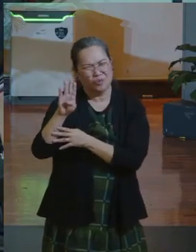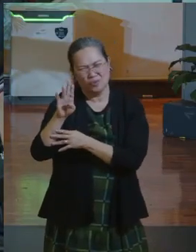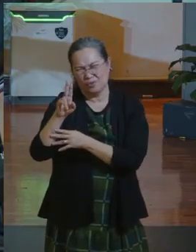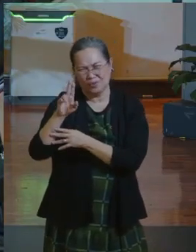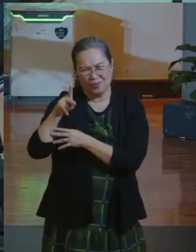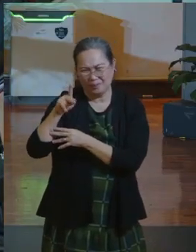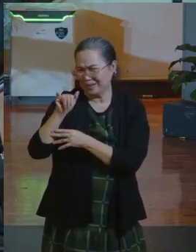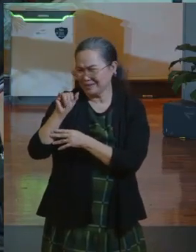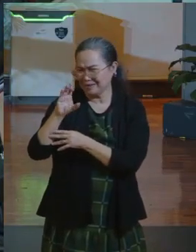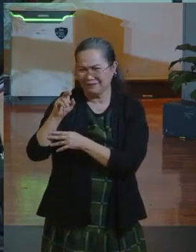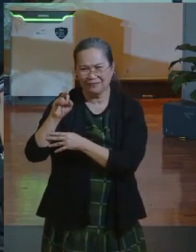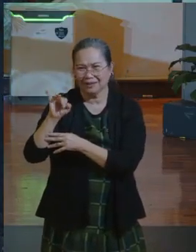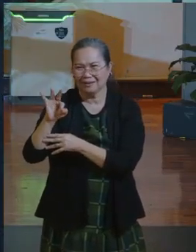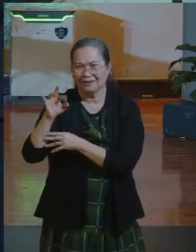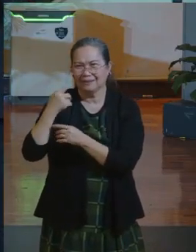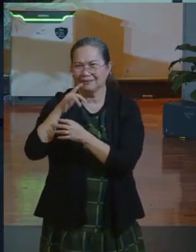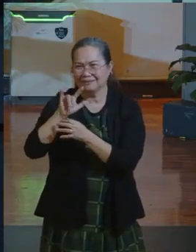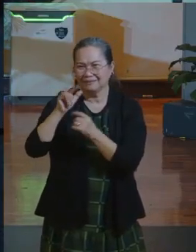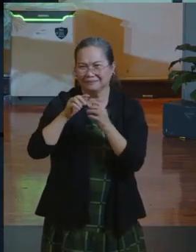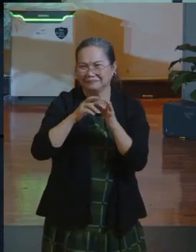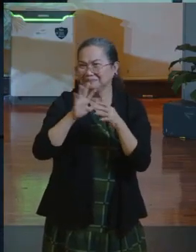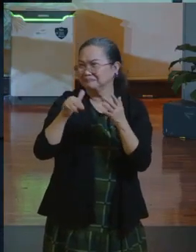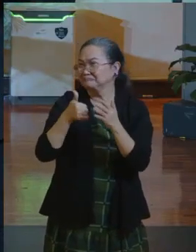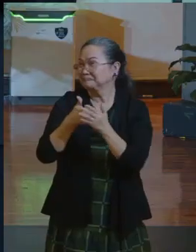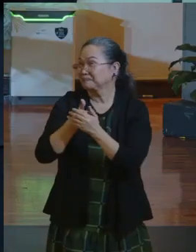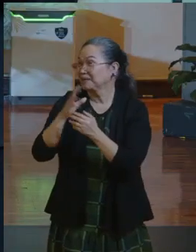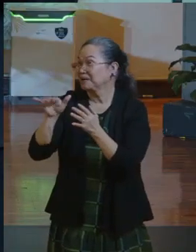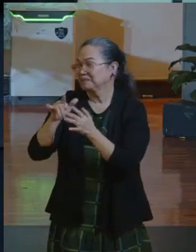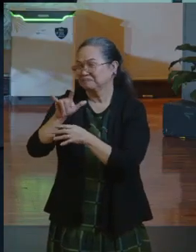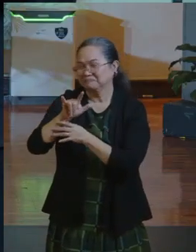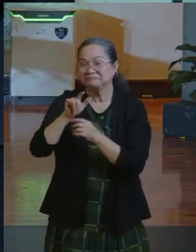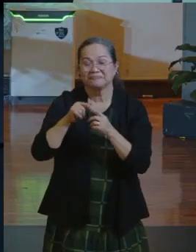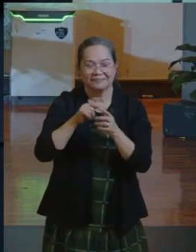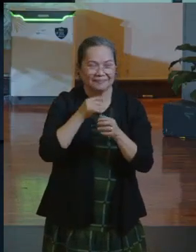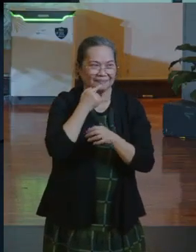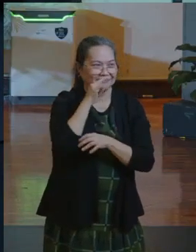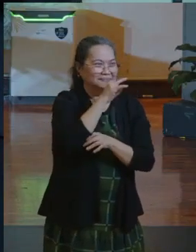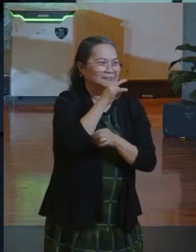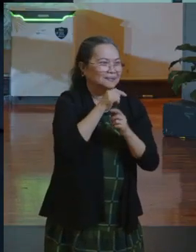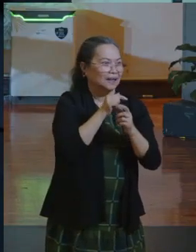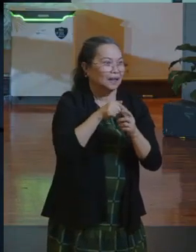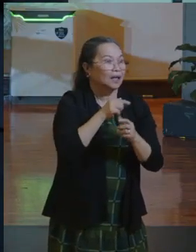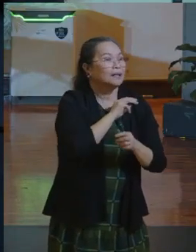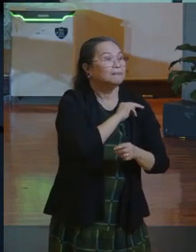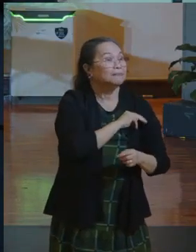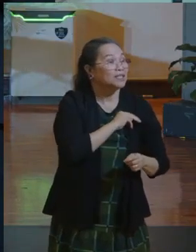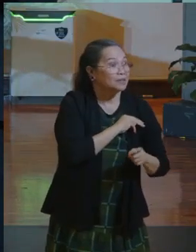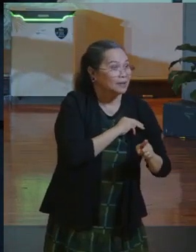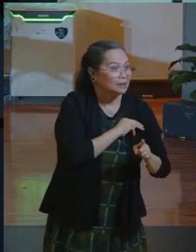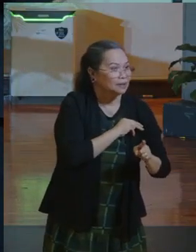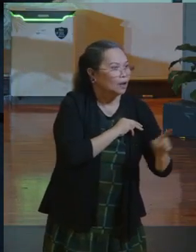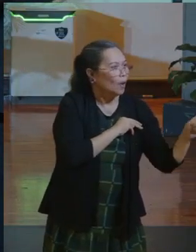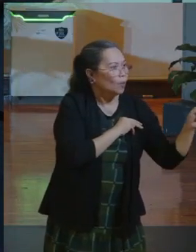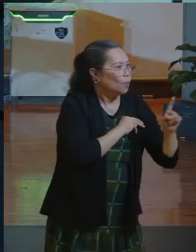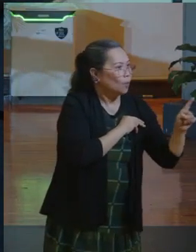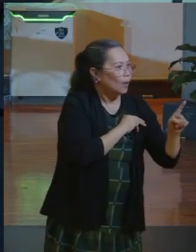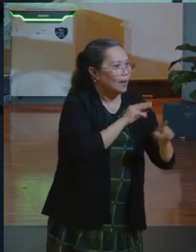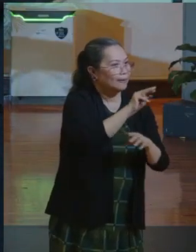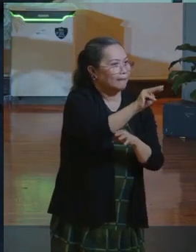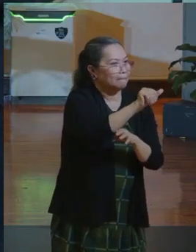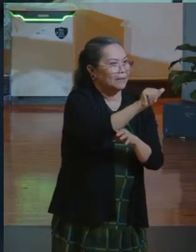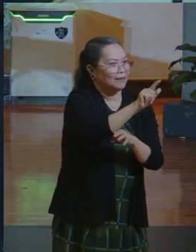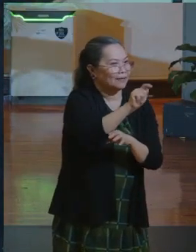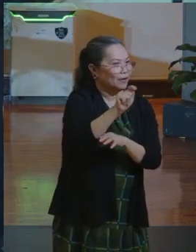the mission? Sa akin, di na kailangan pang sabi. Dahil ang mission ay nasa Matthew